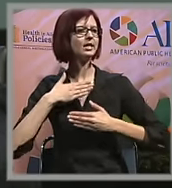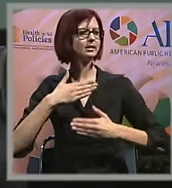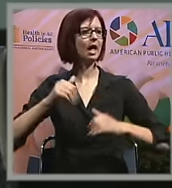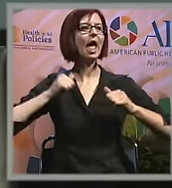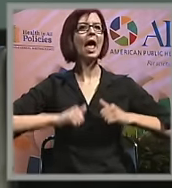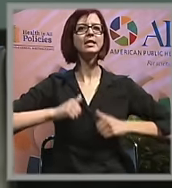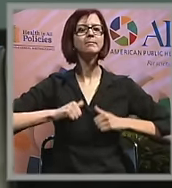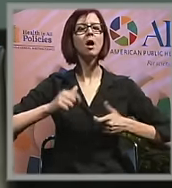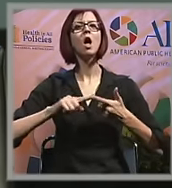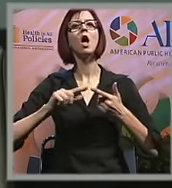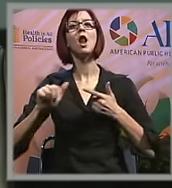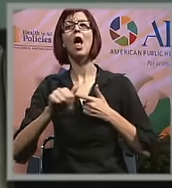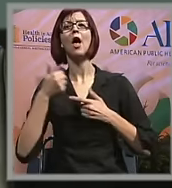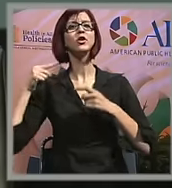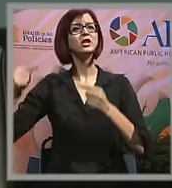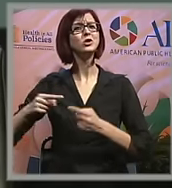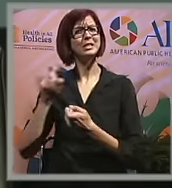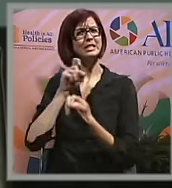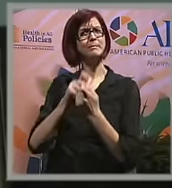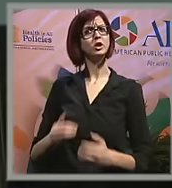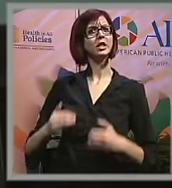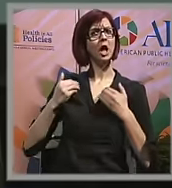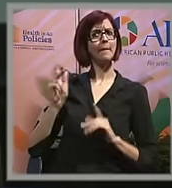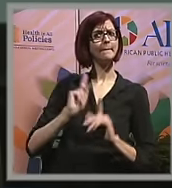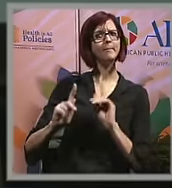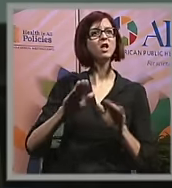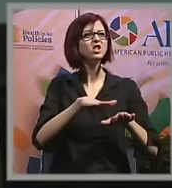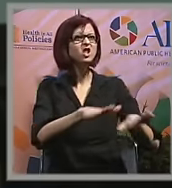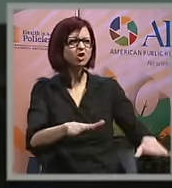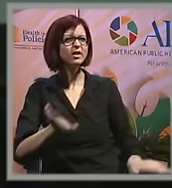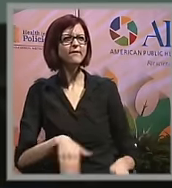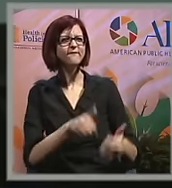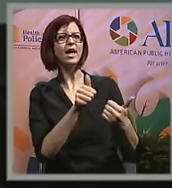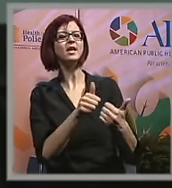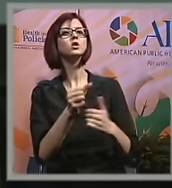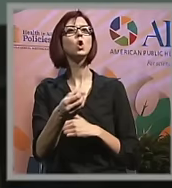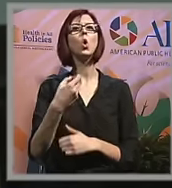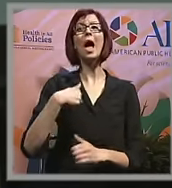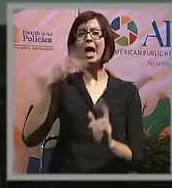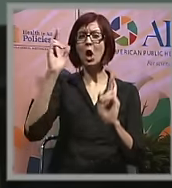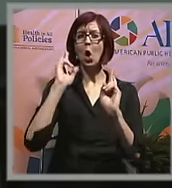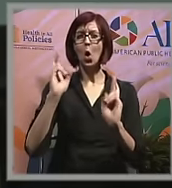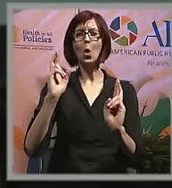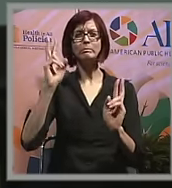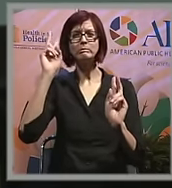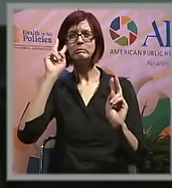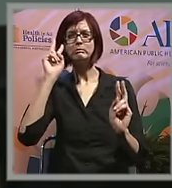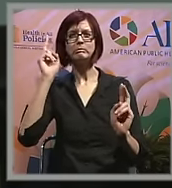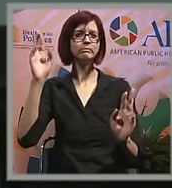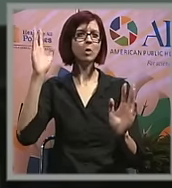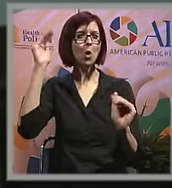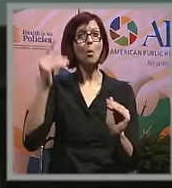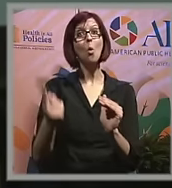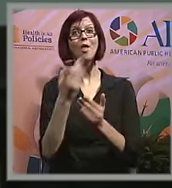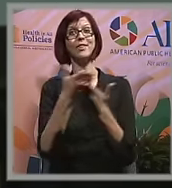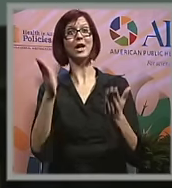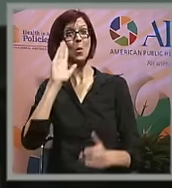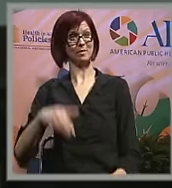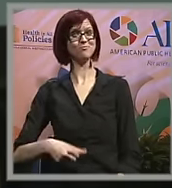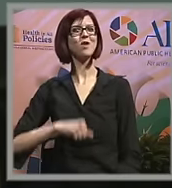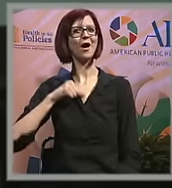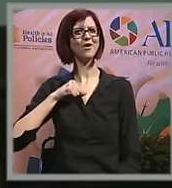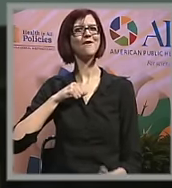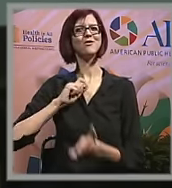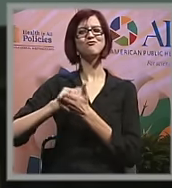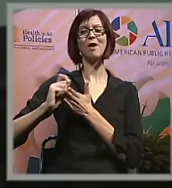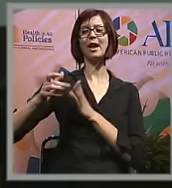to other issues that especially young people, children face. So I hope that one of the things I'll be proud of then and